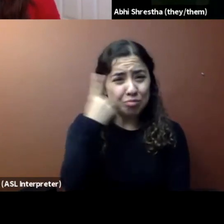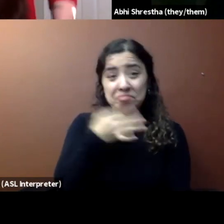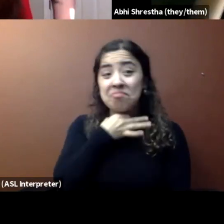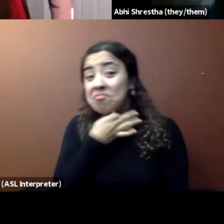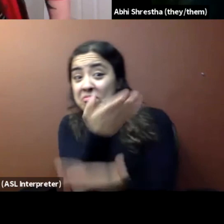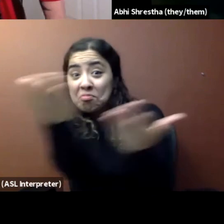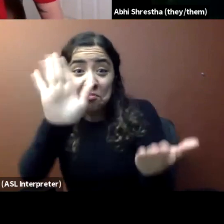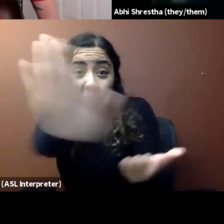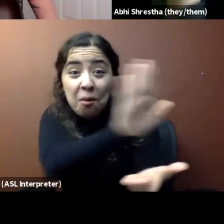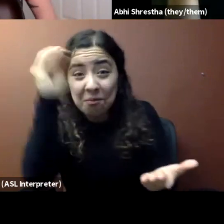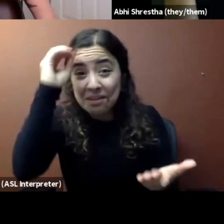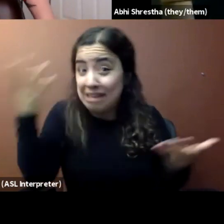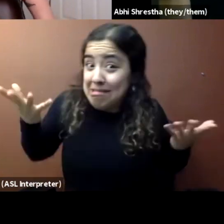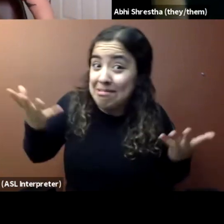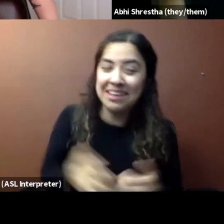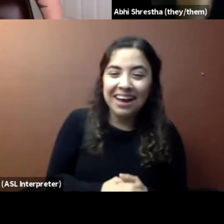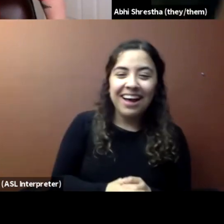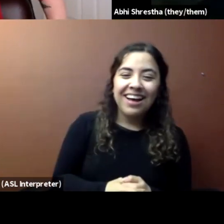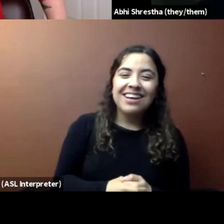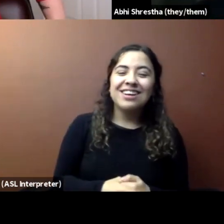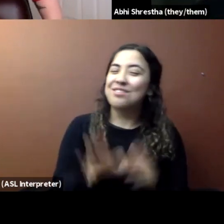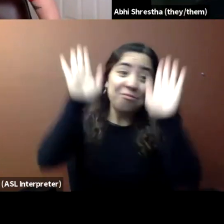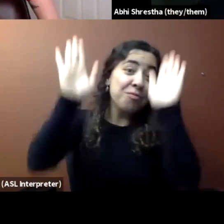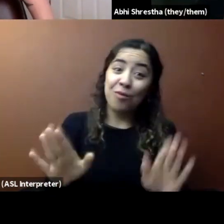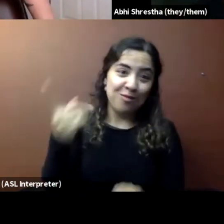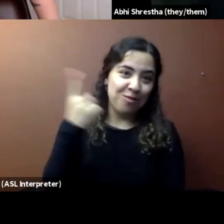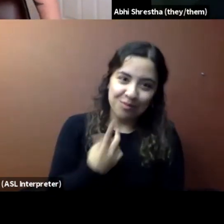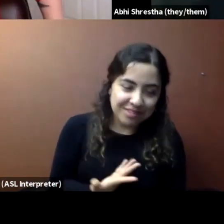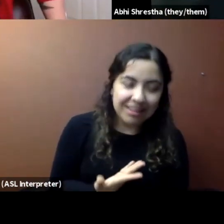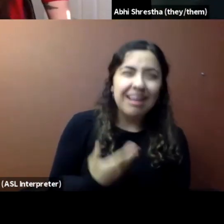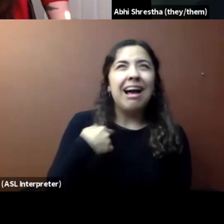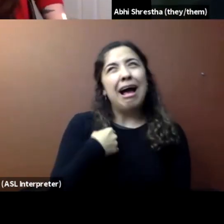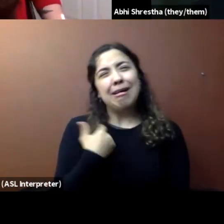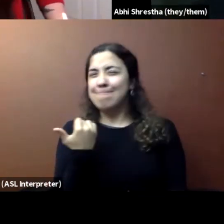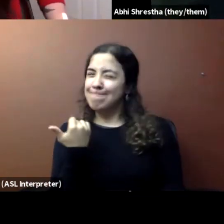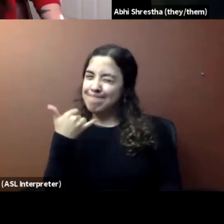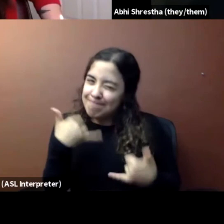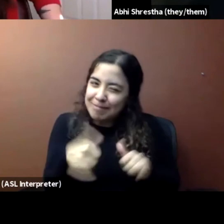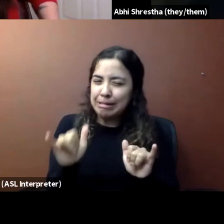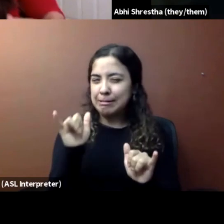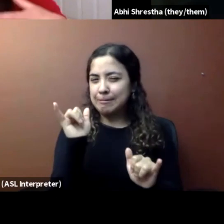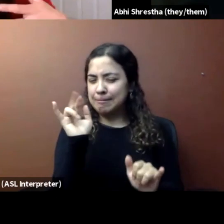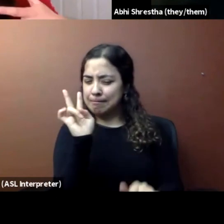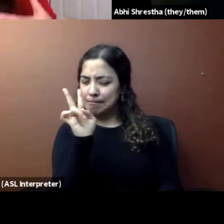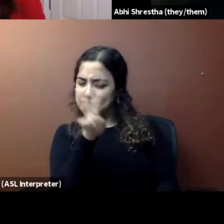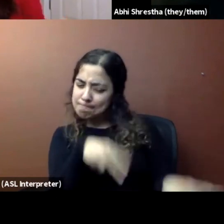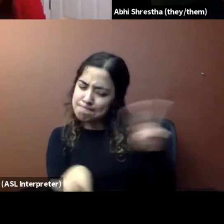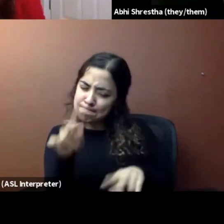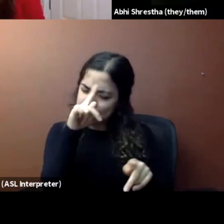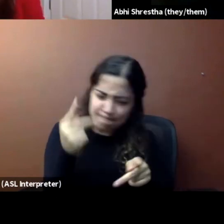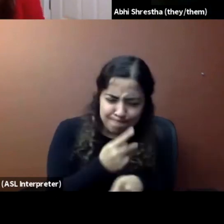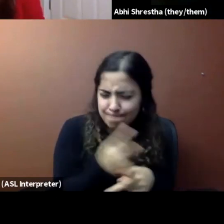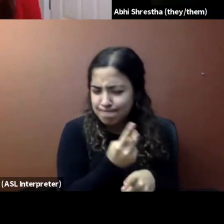is. So, great question. I think I'm still trying to figure that out. But for